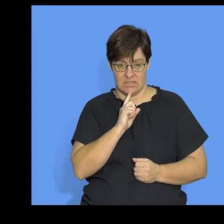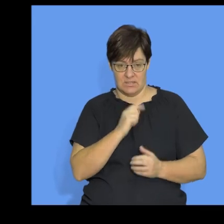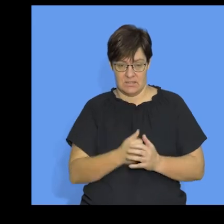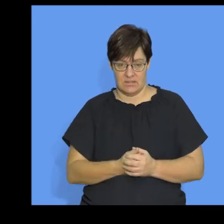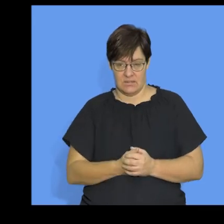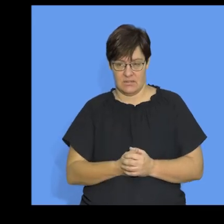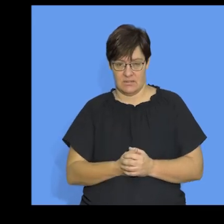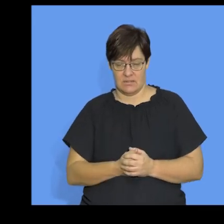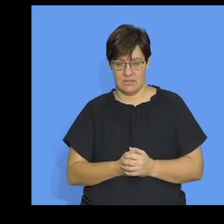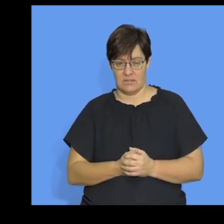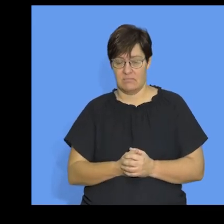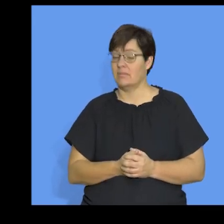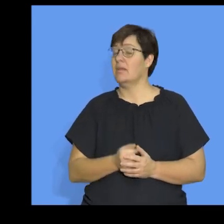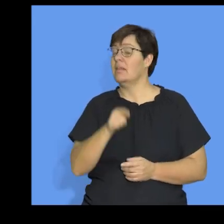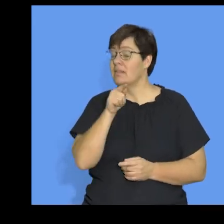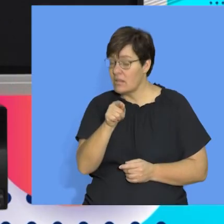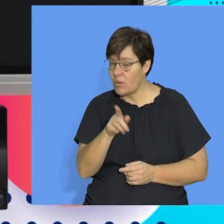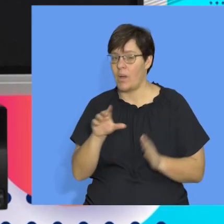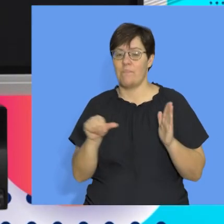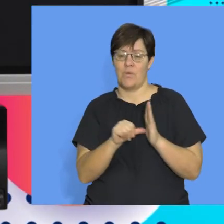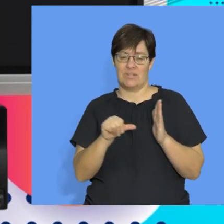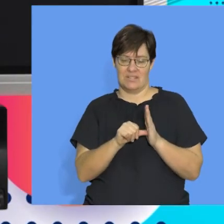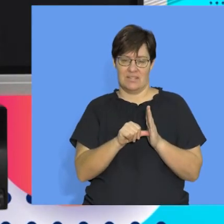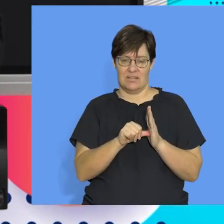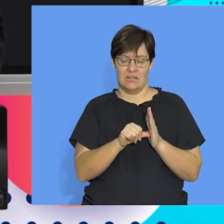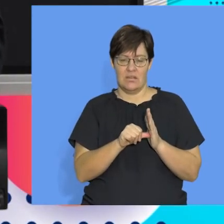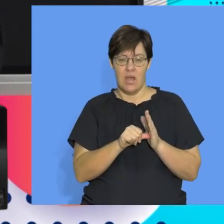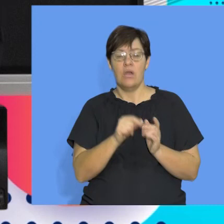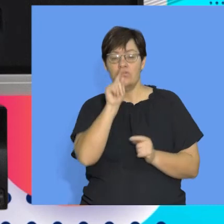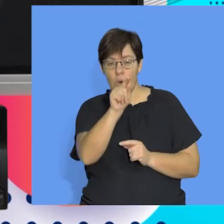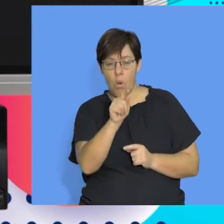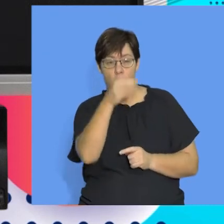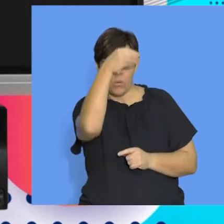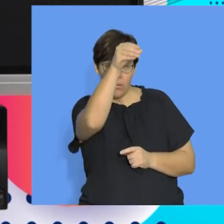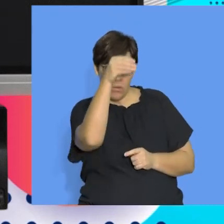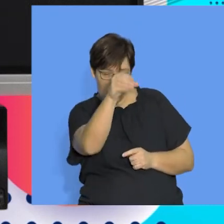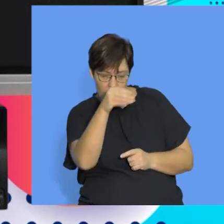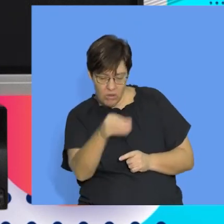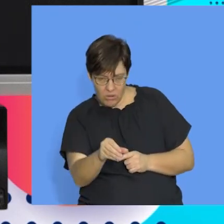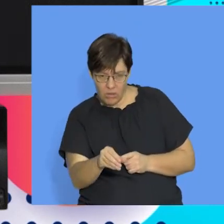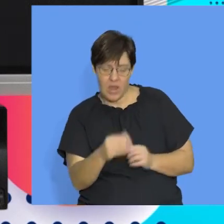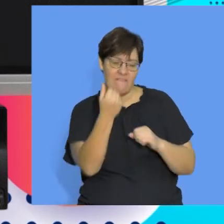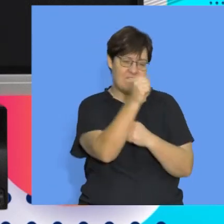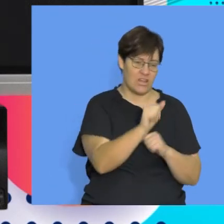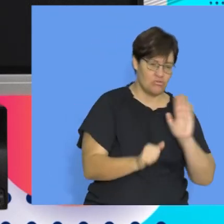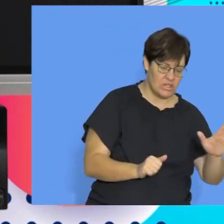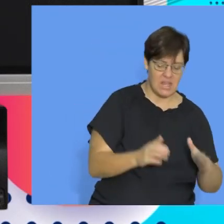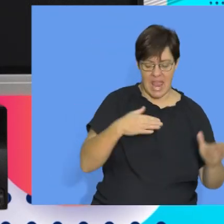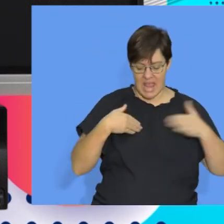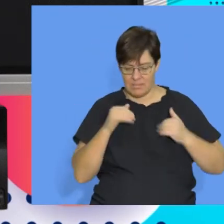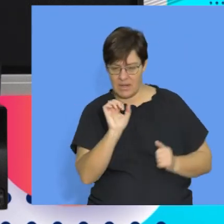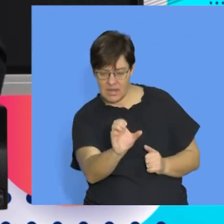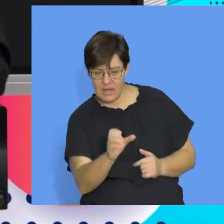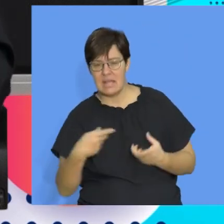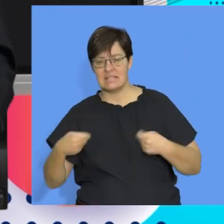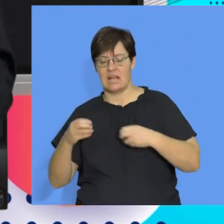right? Therefore, important, break up your components into factory, admin, selling, and